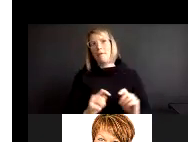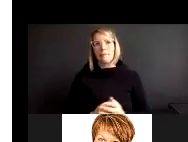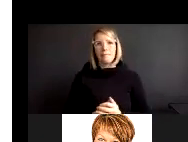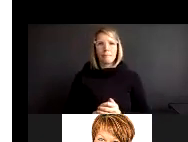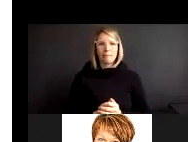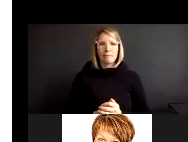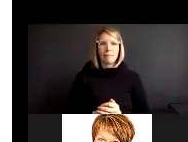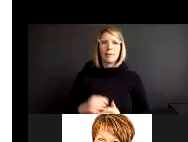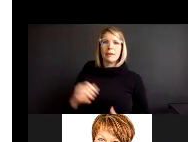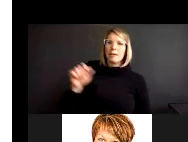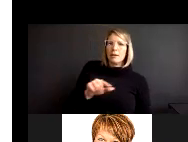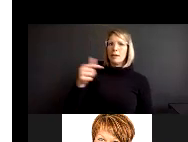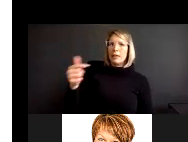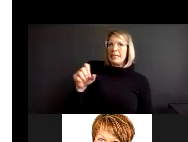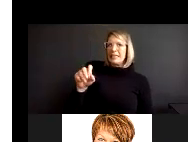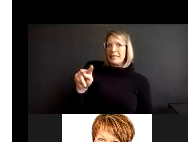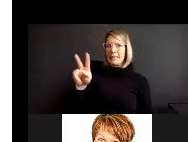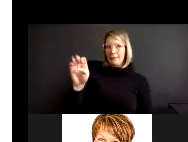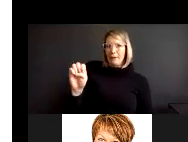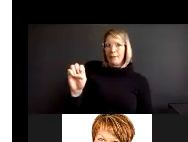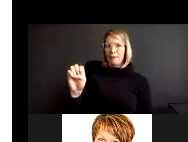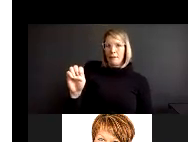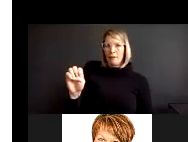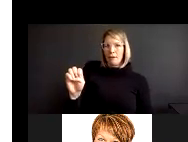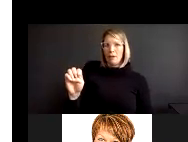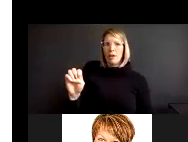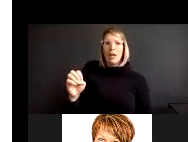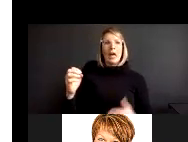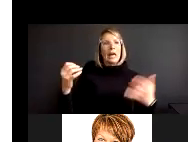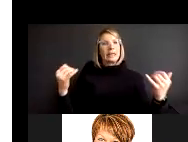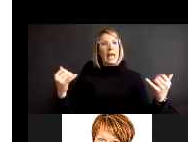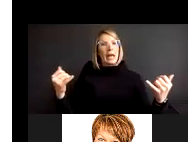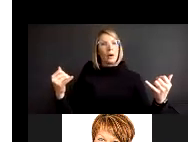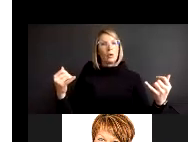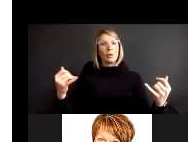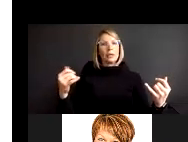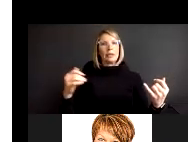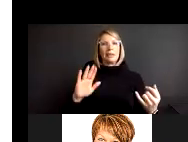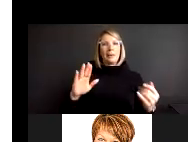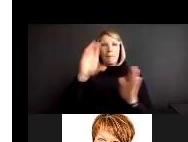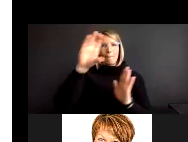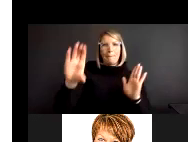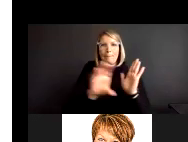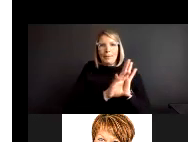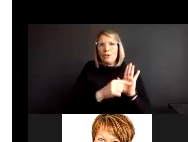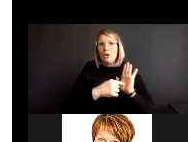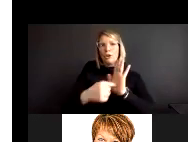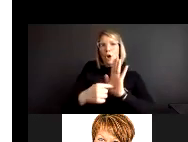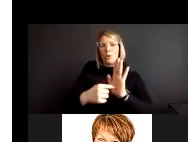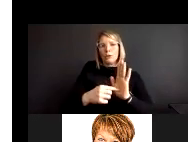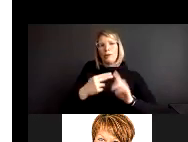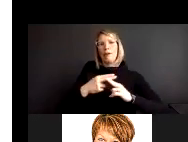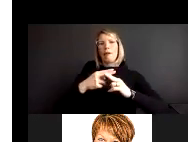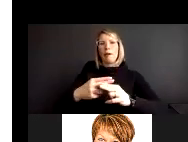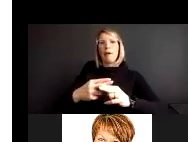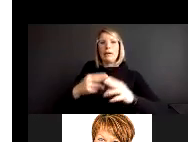And folks, this is a decision tree that was created just really to highlight the adult protection process that we just spoke to. So really just a visual